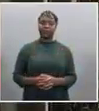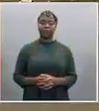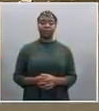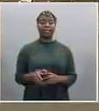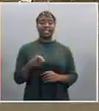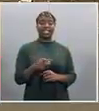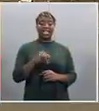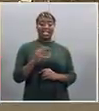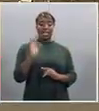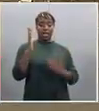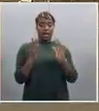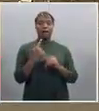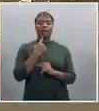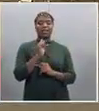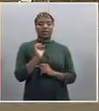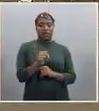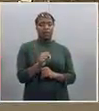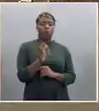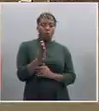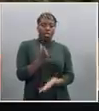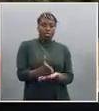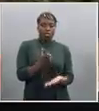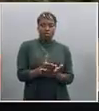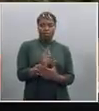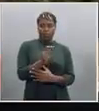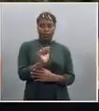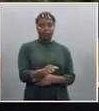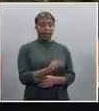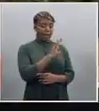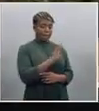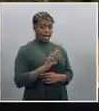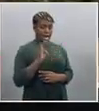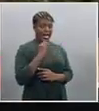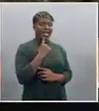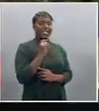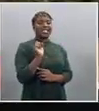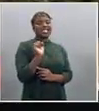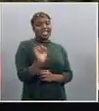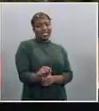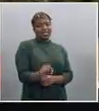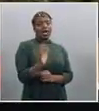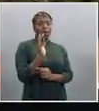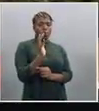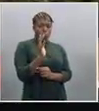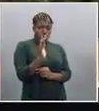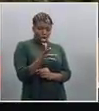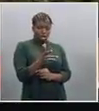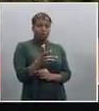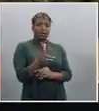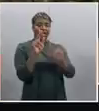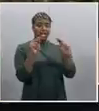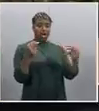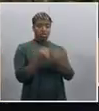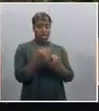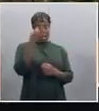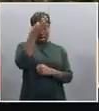assurance was given to the workers. Commitment that the mayor had made was to say that he will engage with national government